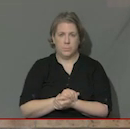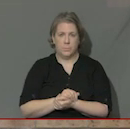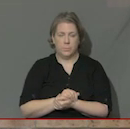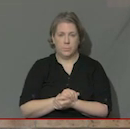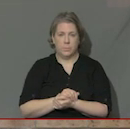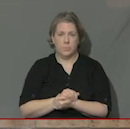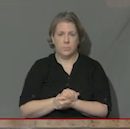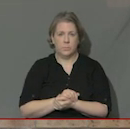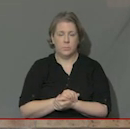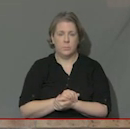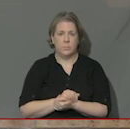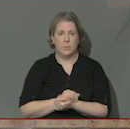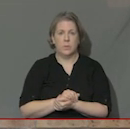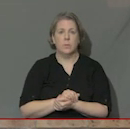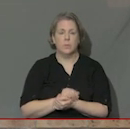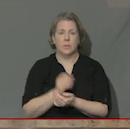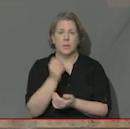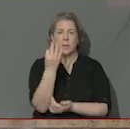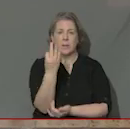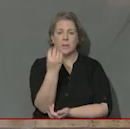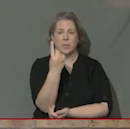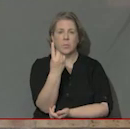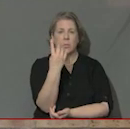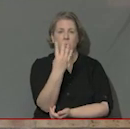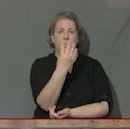And that's 31,440.